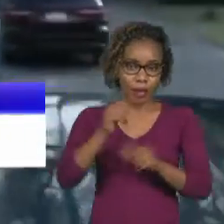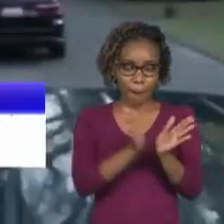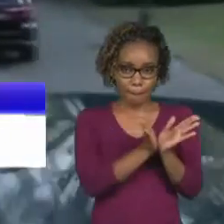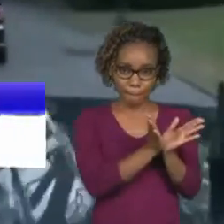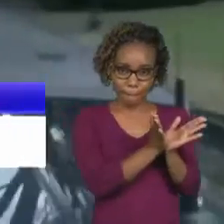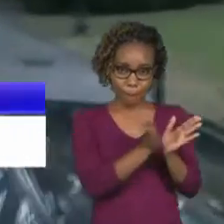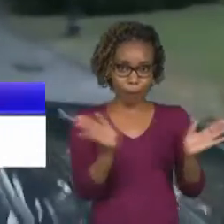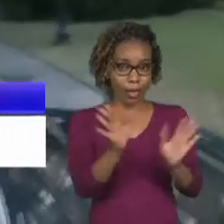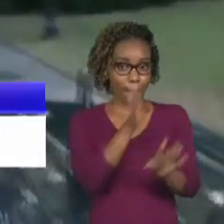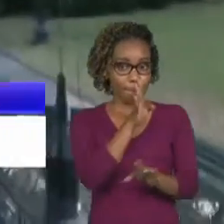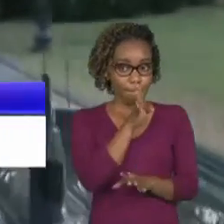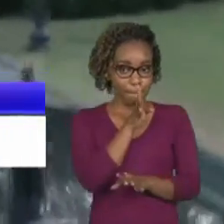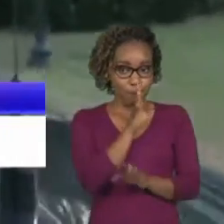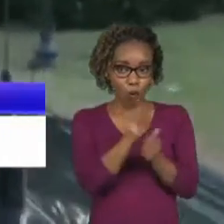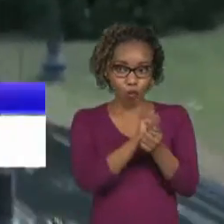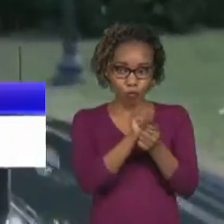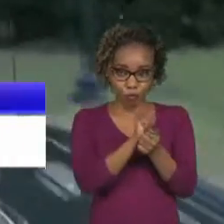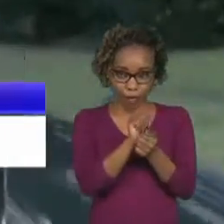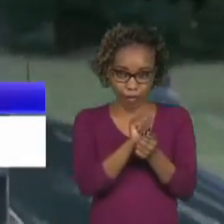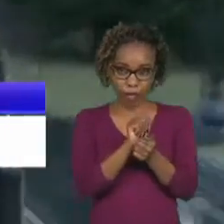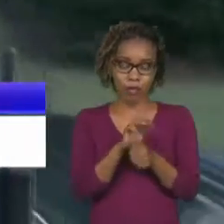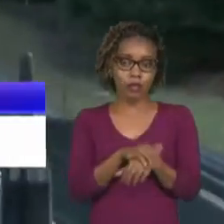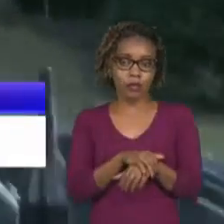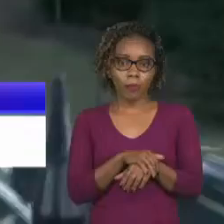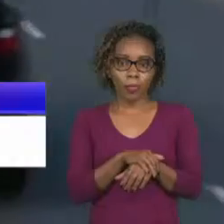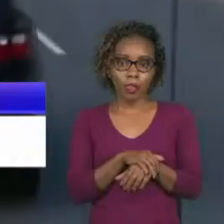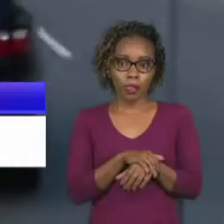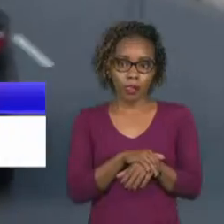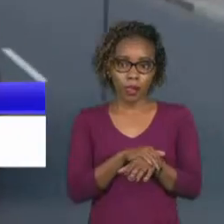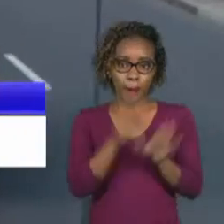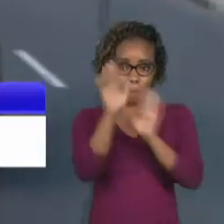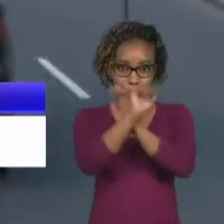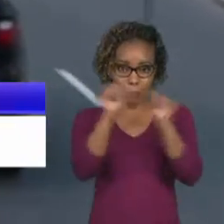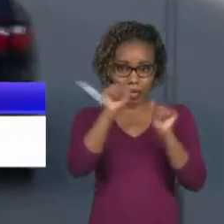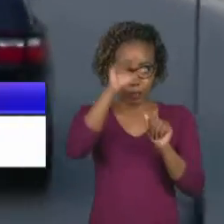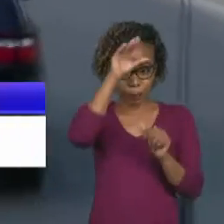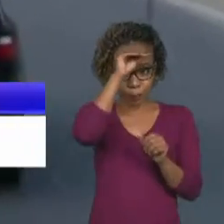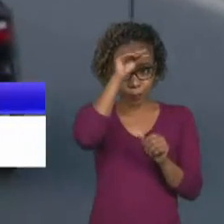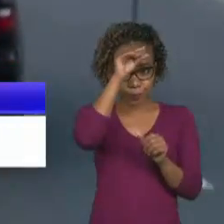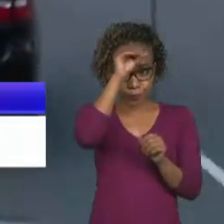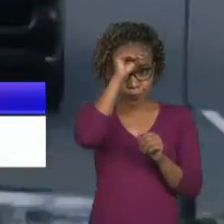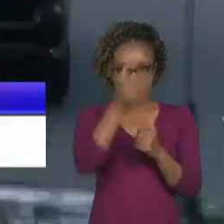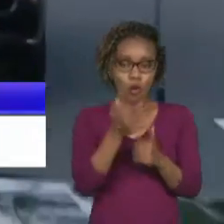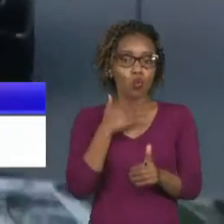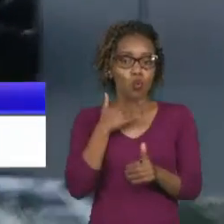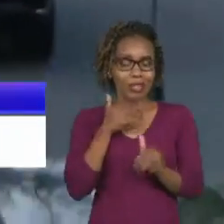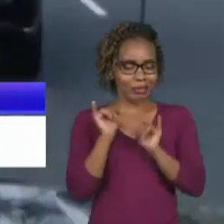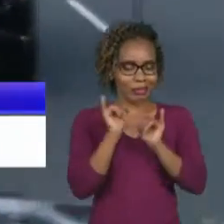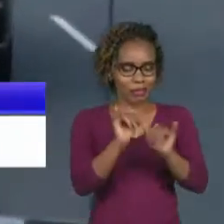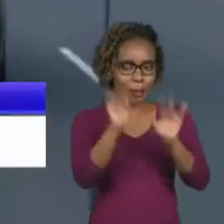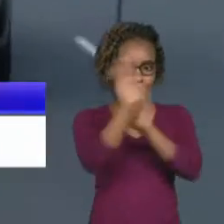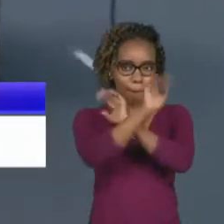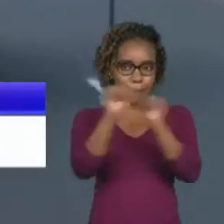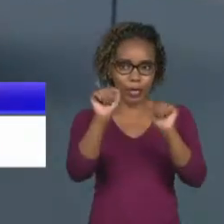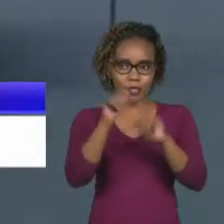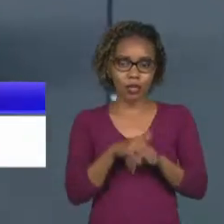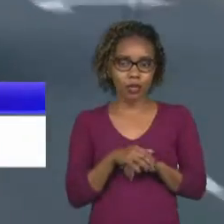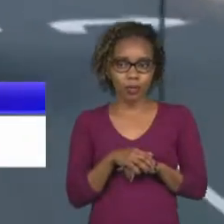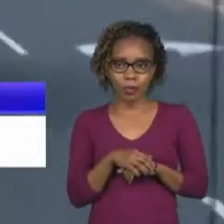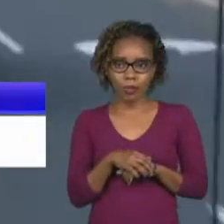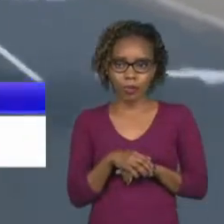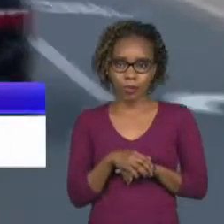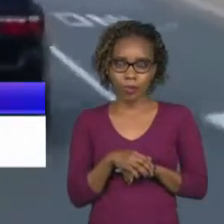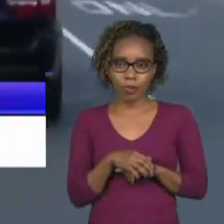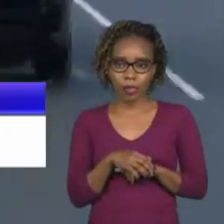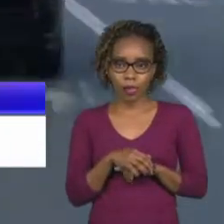week on Friday, as the U.S. president appeared increasingly isolated over his long-shot bid to stay in power, claiming against all odds that a